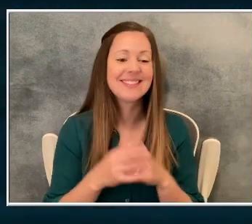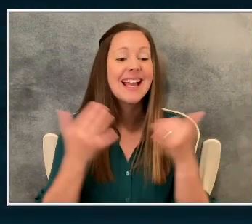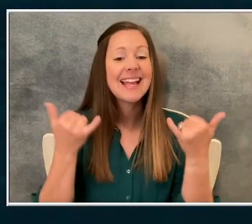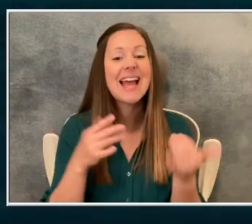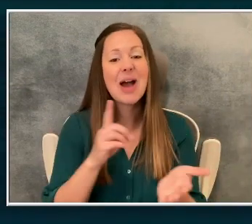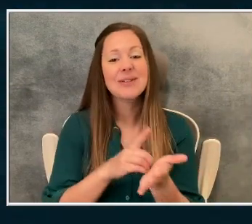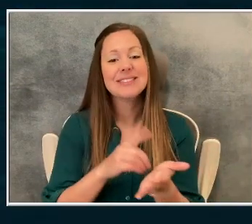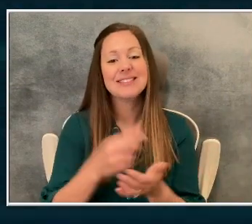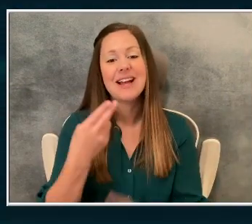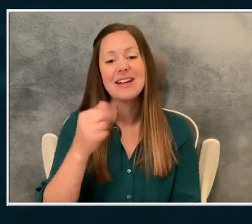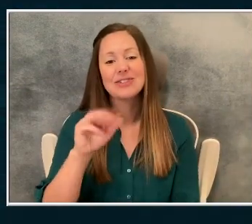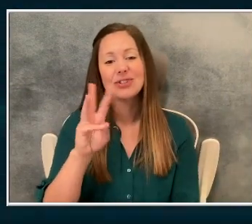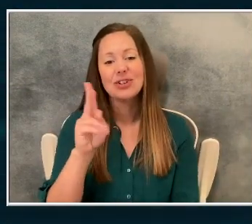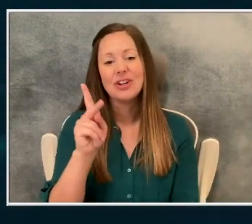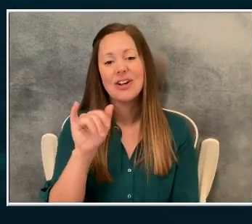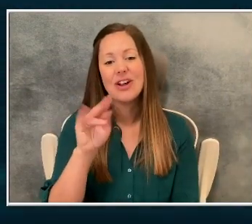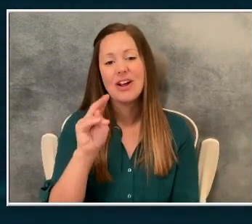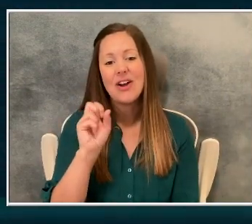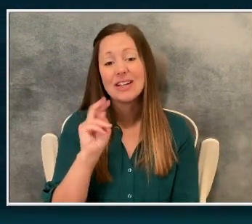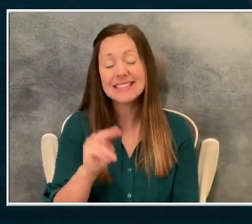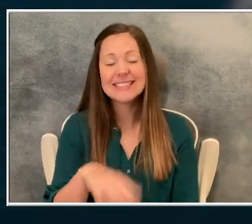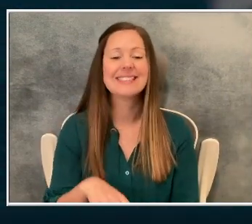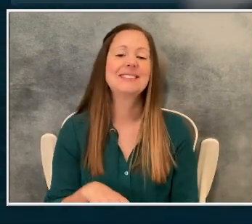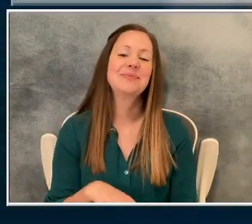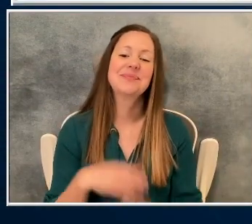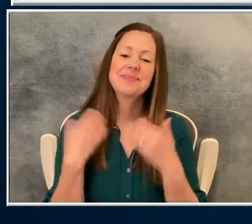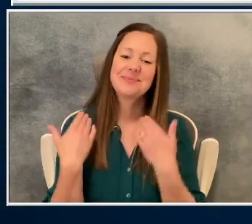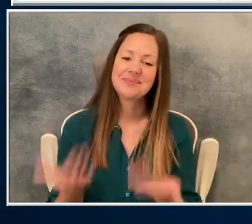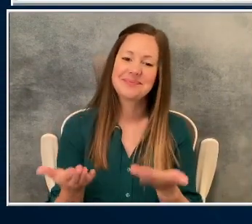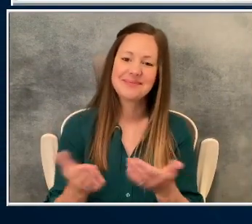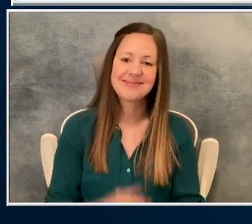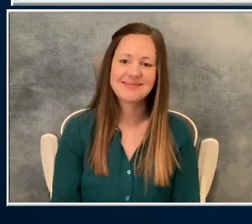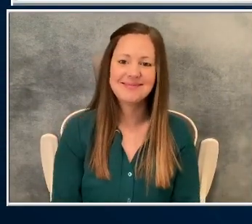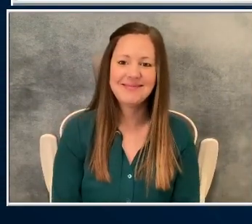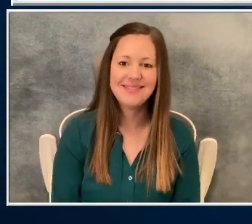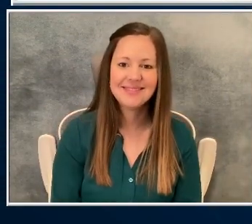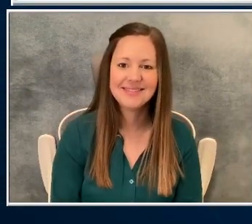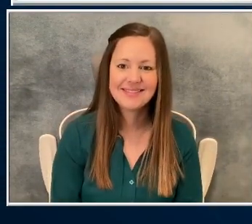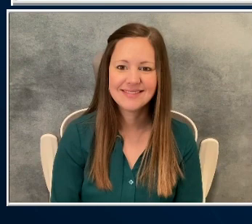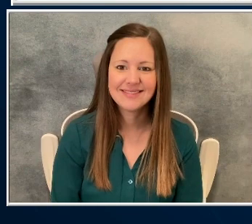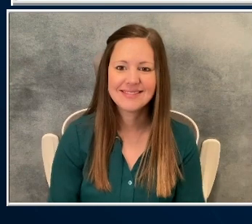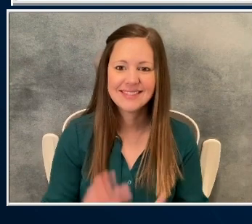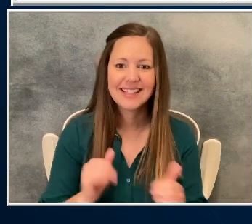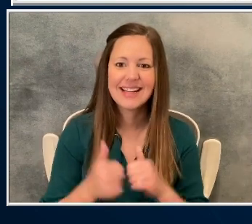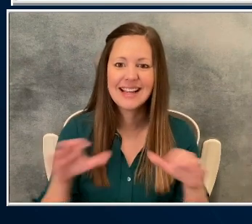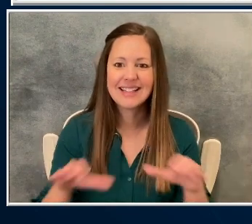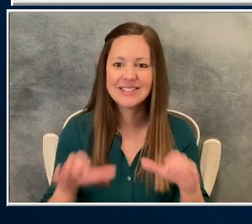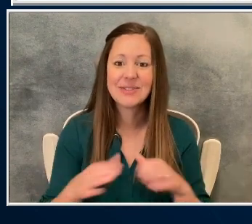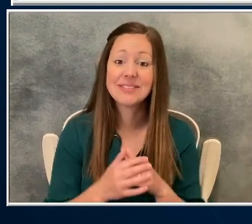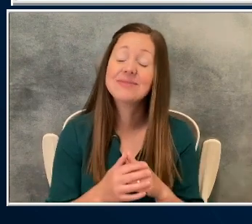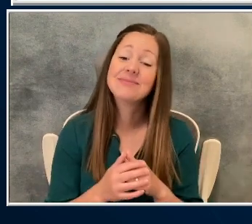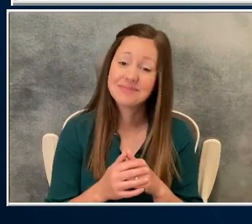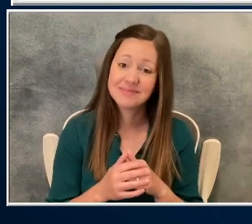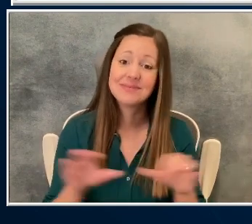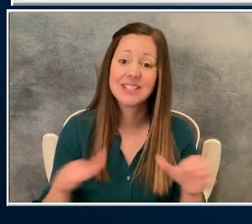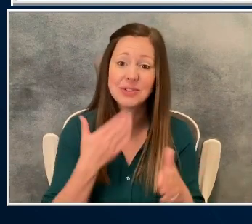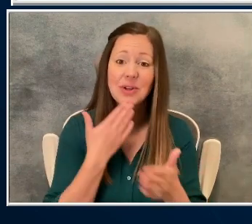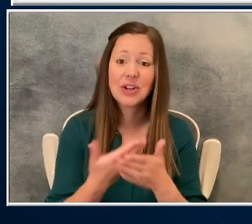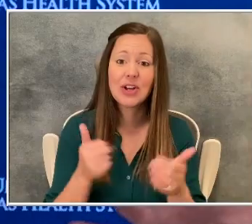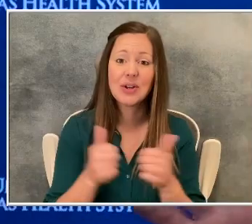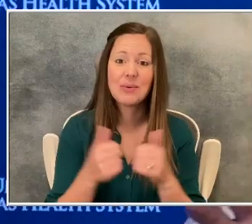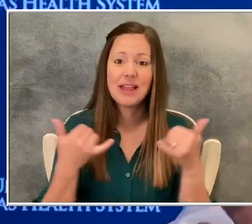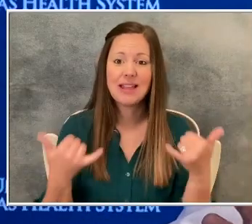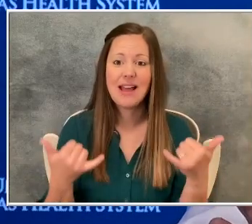for Infection Prevention Control here at the Health System. All right, Hawkeye, how are we doing? We are doing good as far as active cases. Again, we've kind